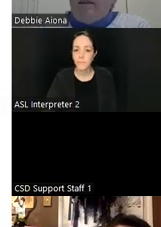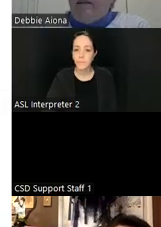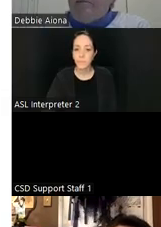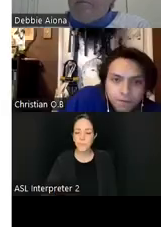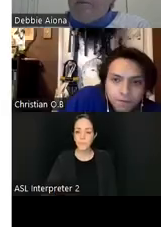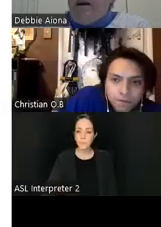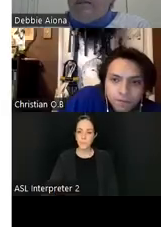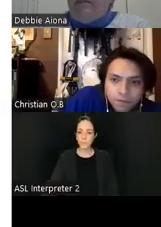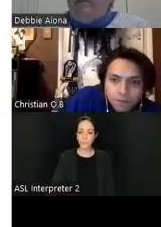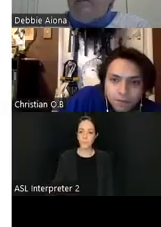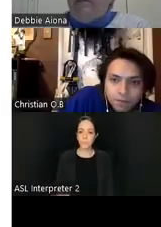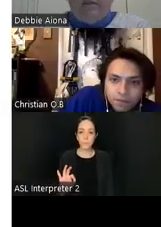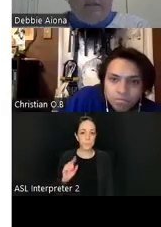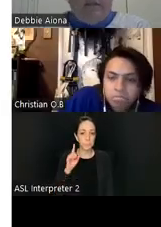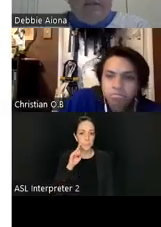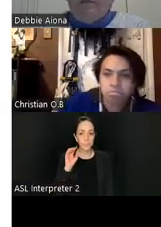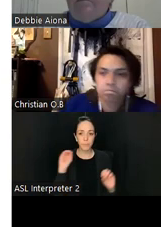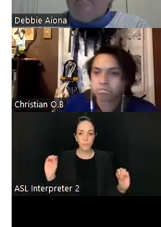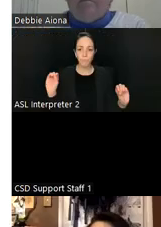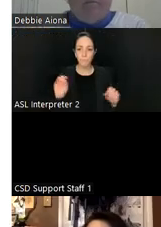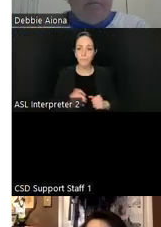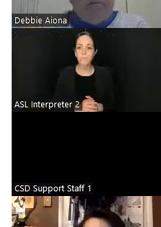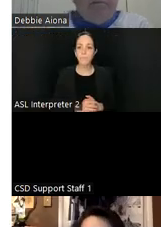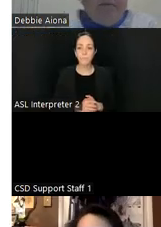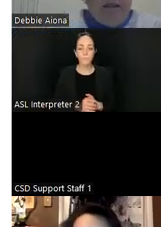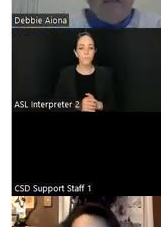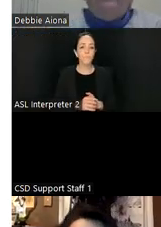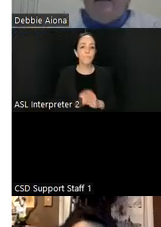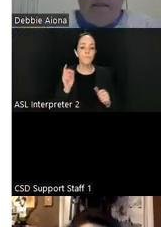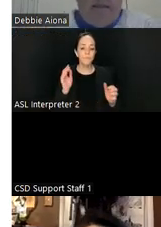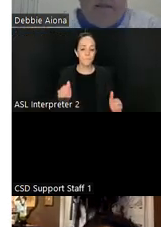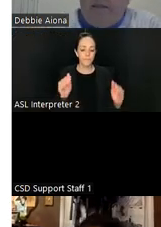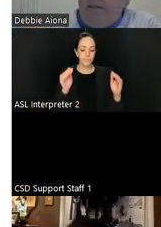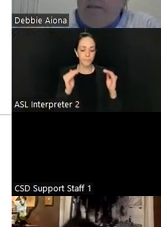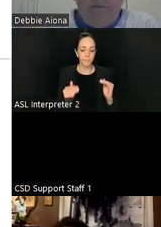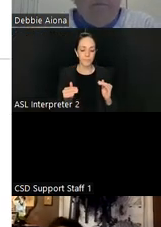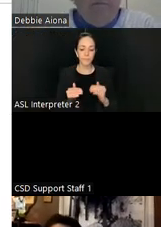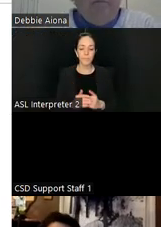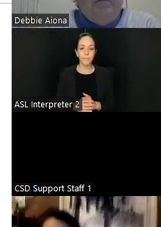Okay, I think not. Okay, can we move on? Yes.